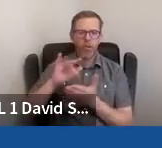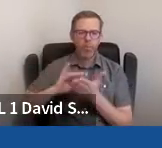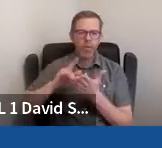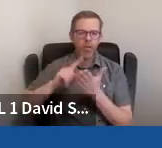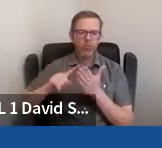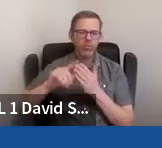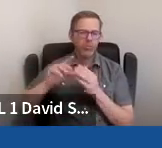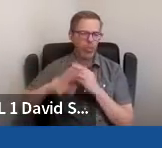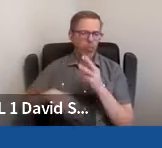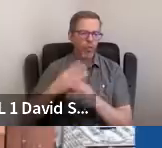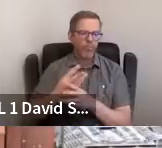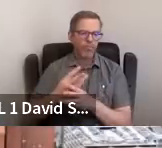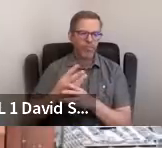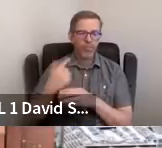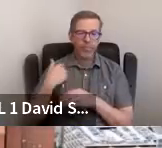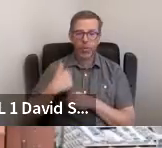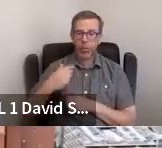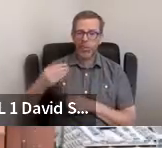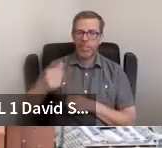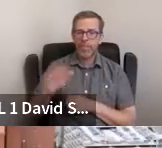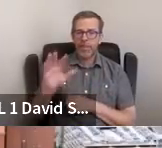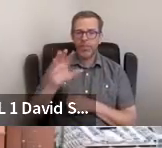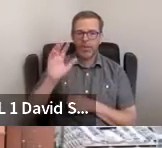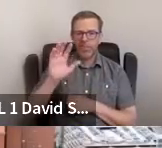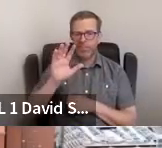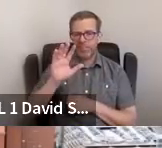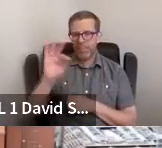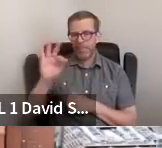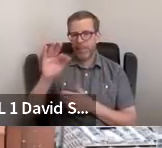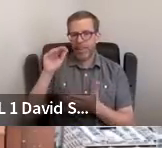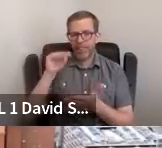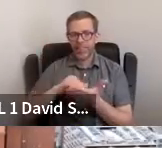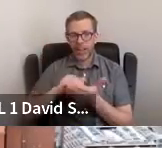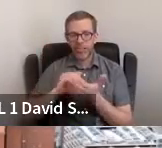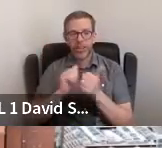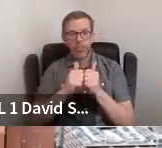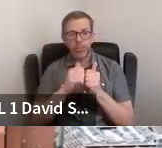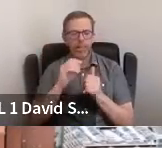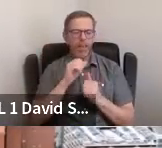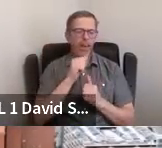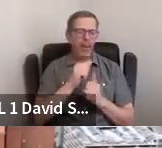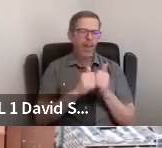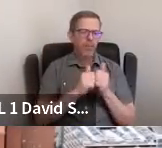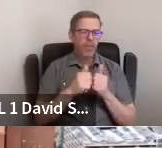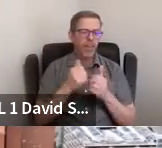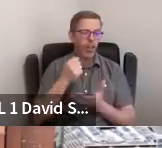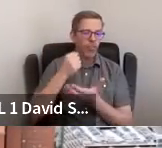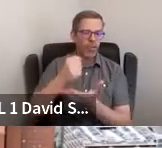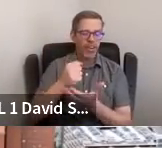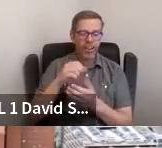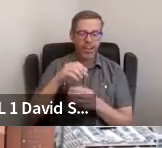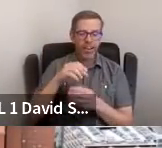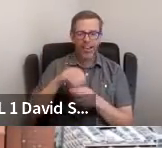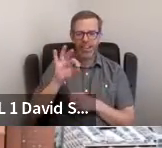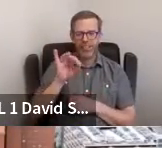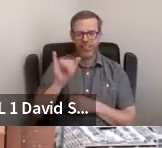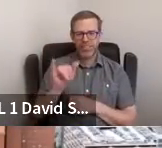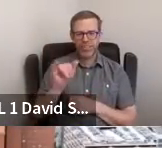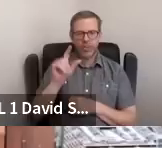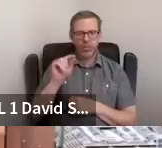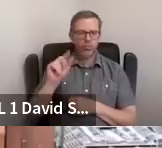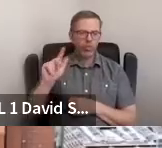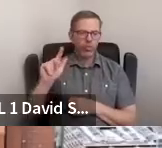world. We funded about 59,000 competing and non-competing grants in fiscal year